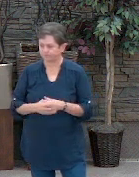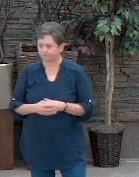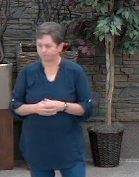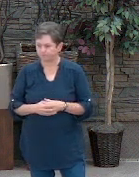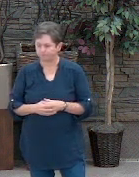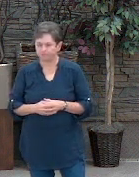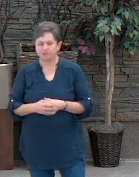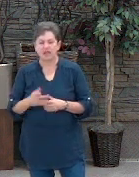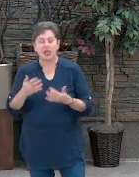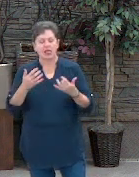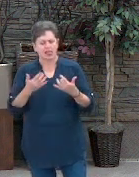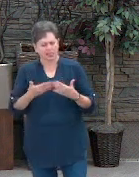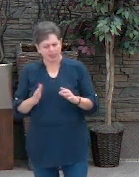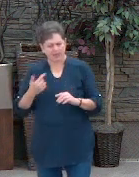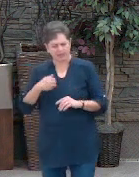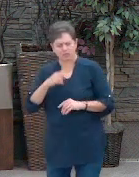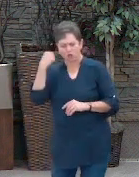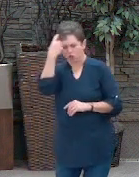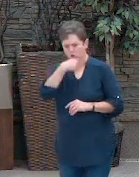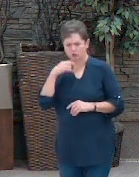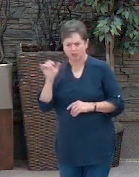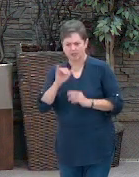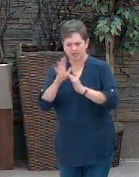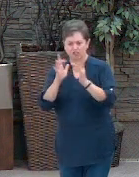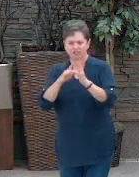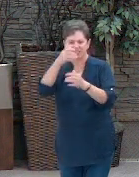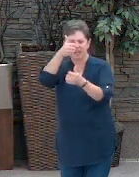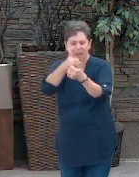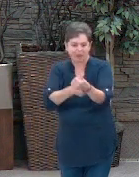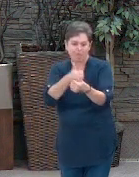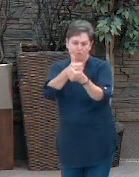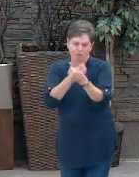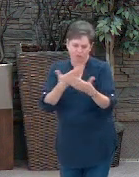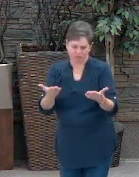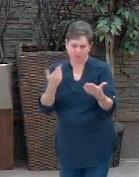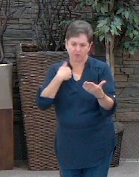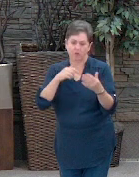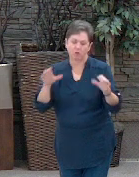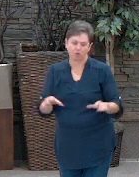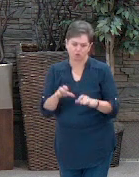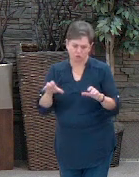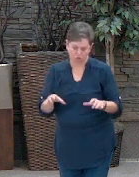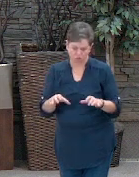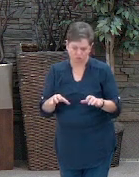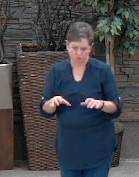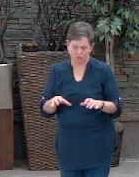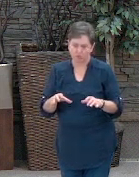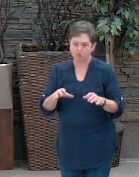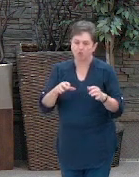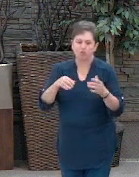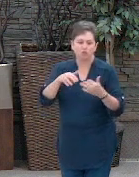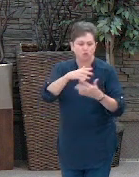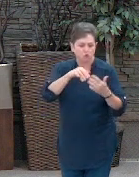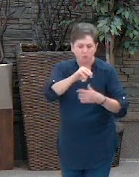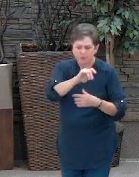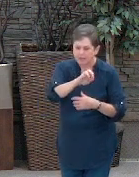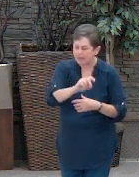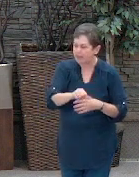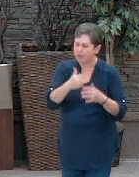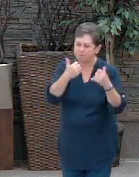Let's look like Jesus in everything we do. Social media,